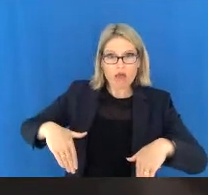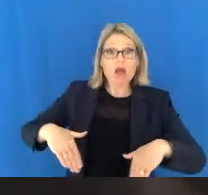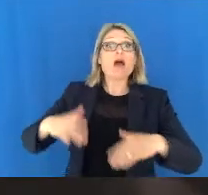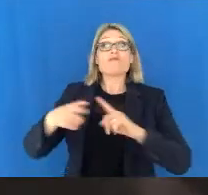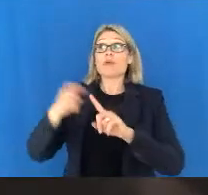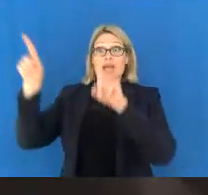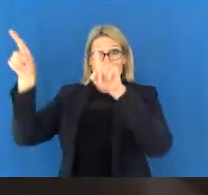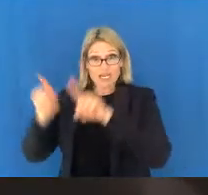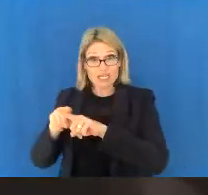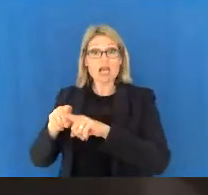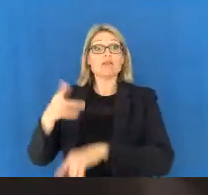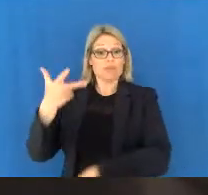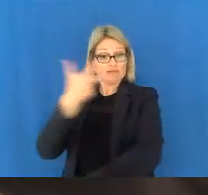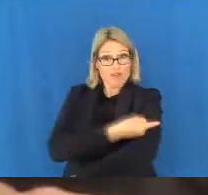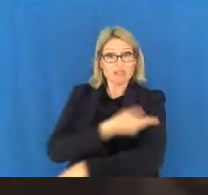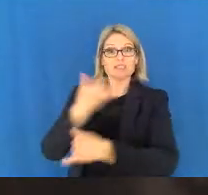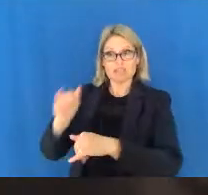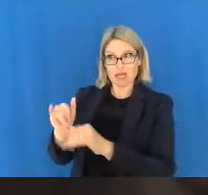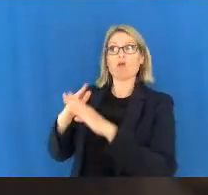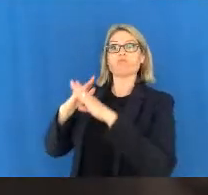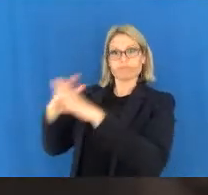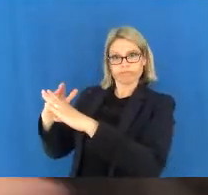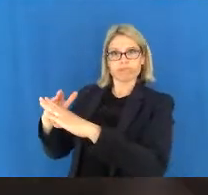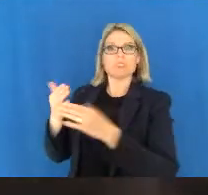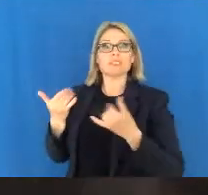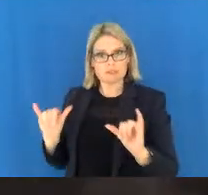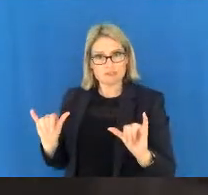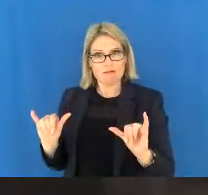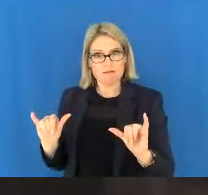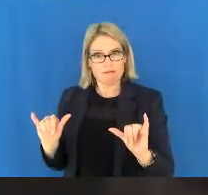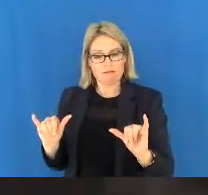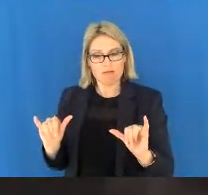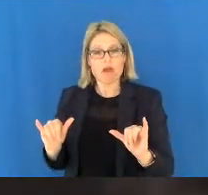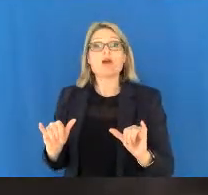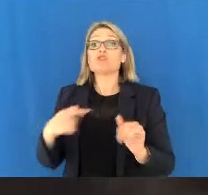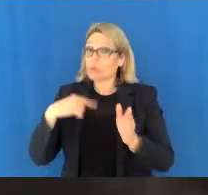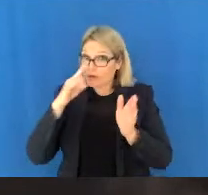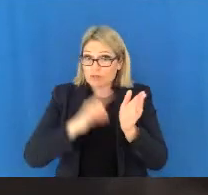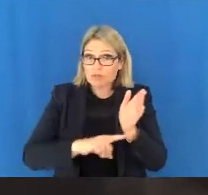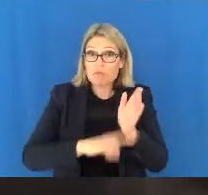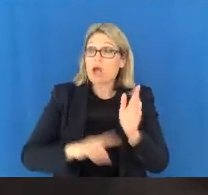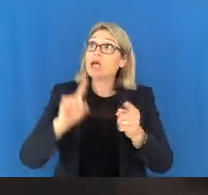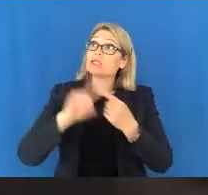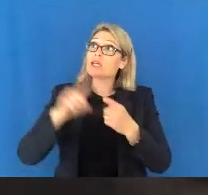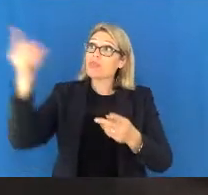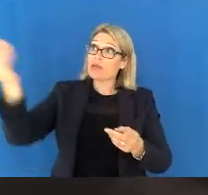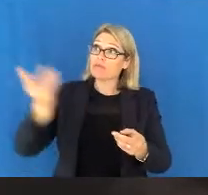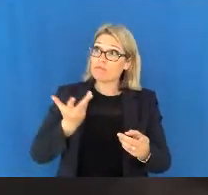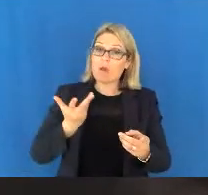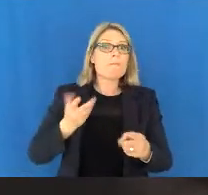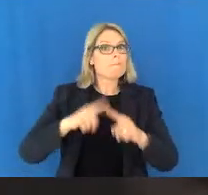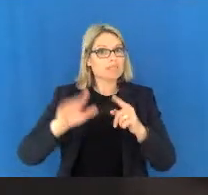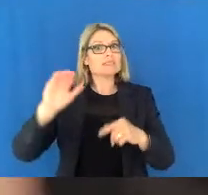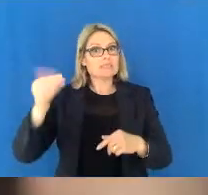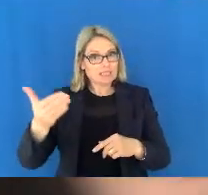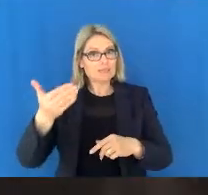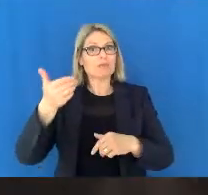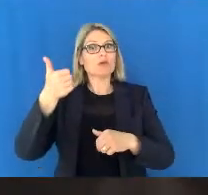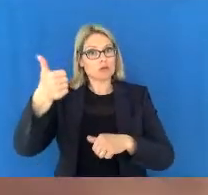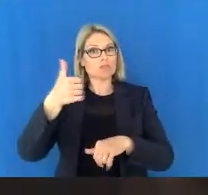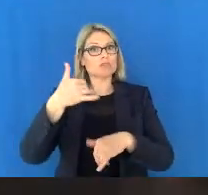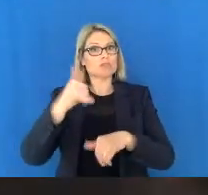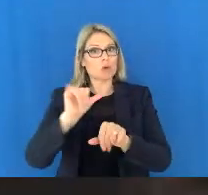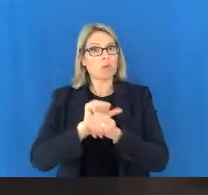India. Until otherwise notified, it seems to work. So it's very important to